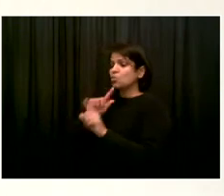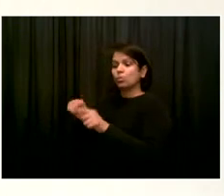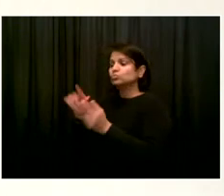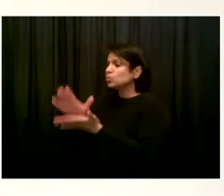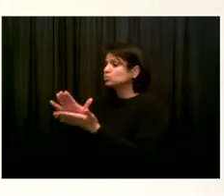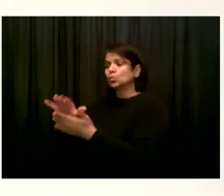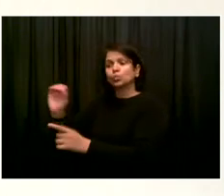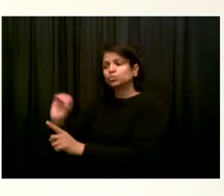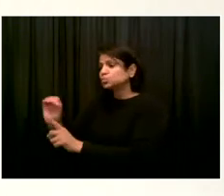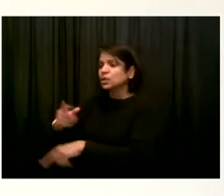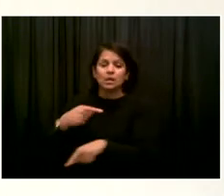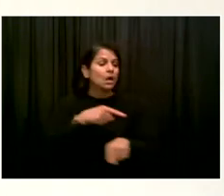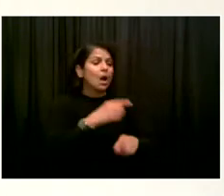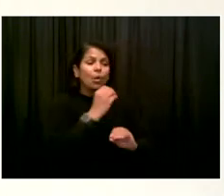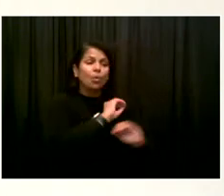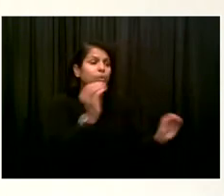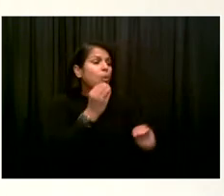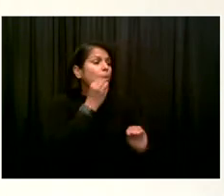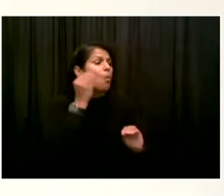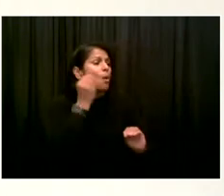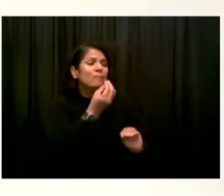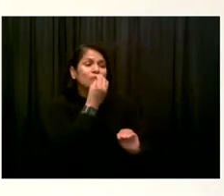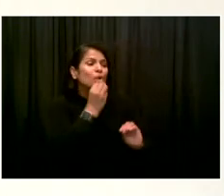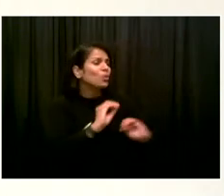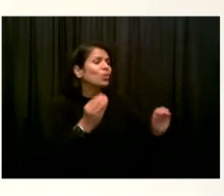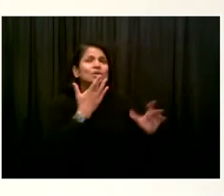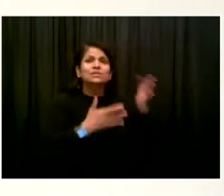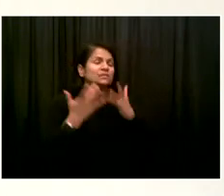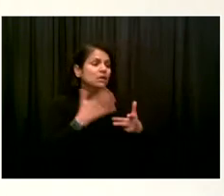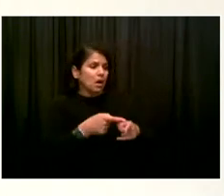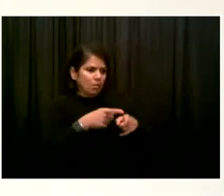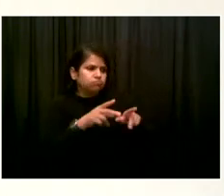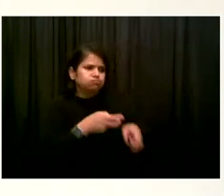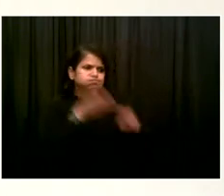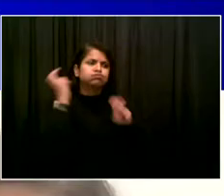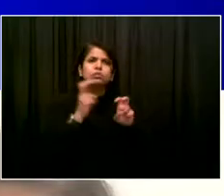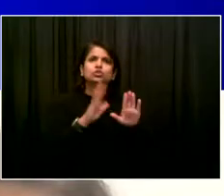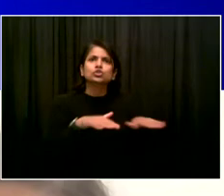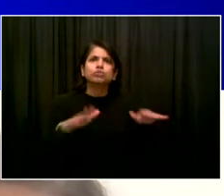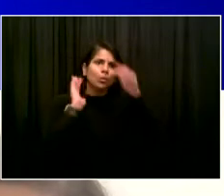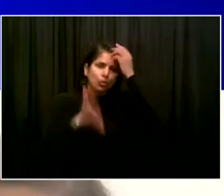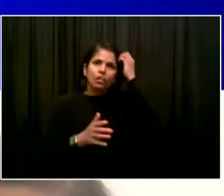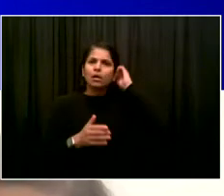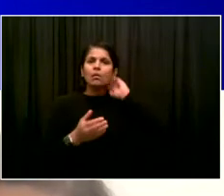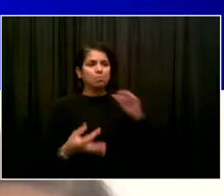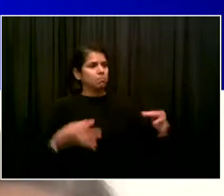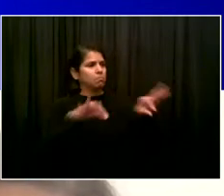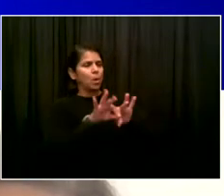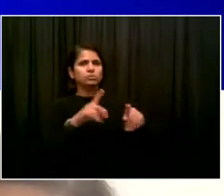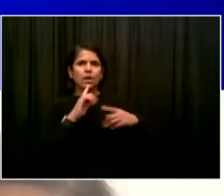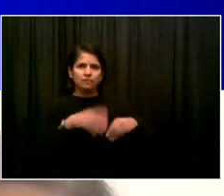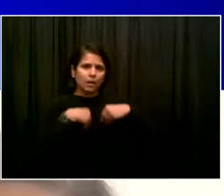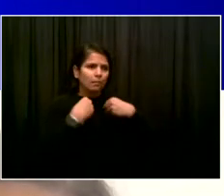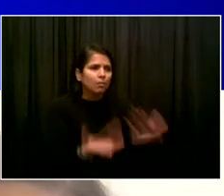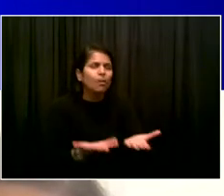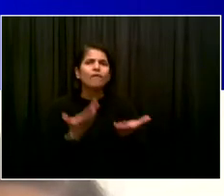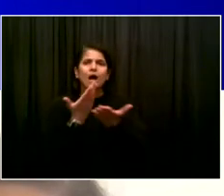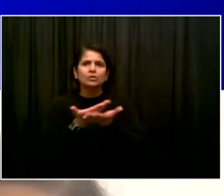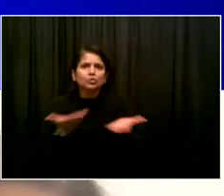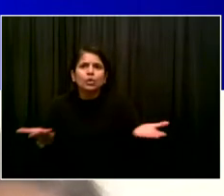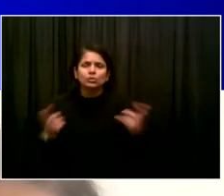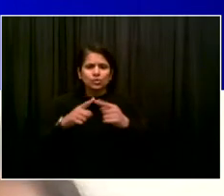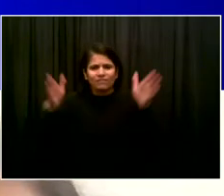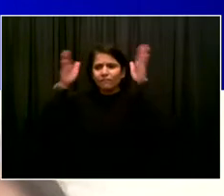use all the tools we have to keep schools open, and there is a way to do it now safely. Thank you very much. Doctor, thank you. It's so